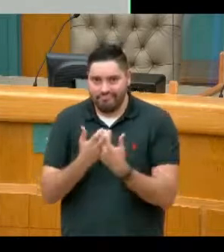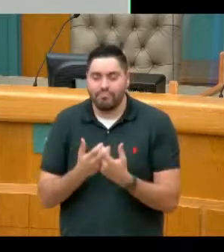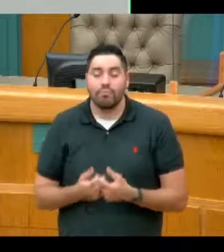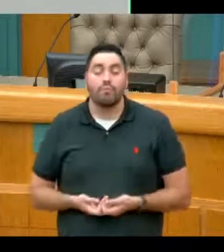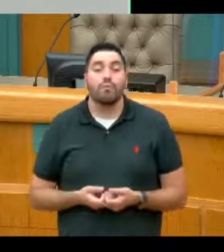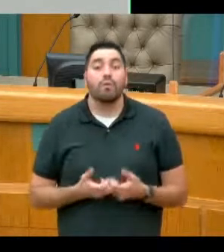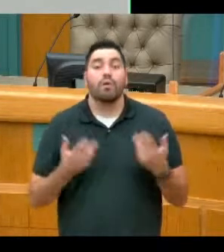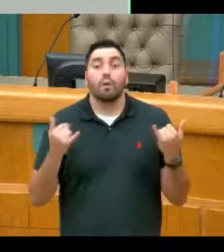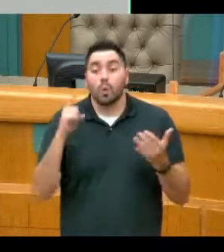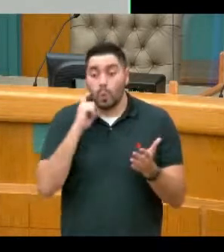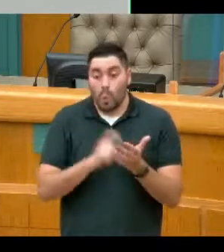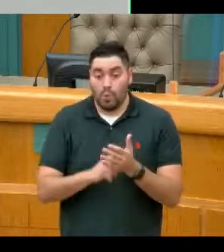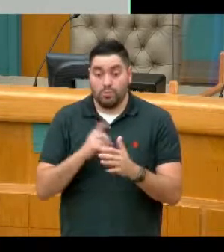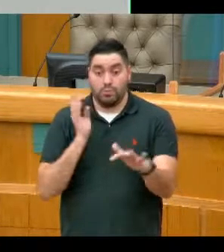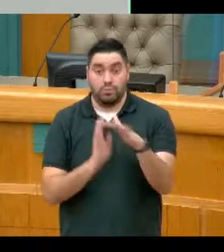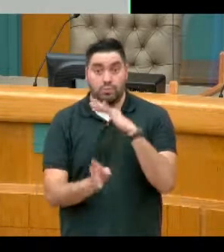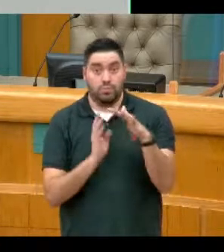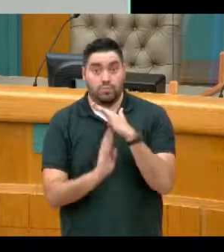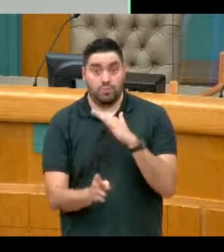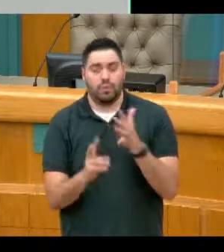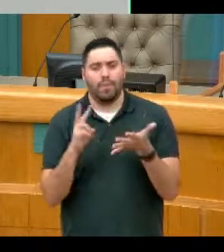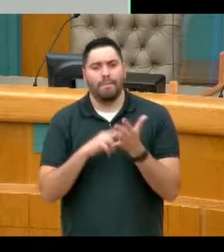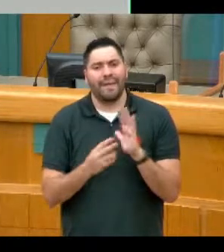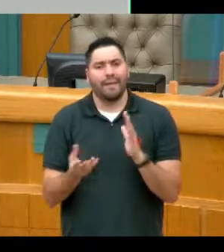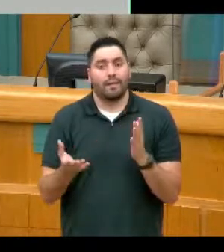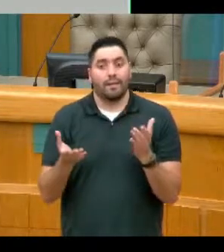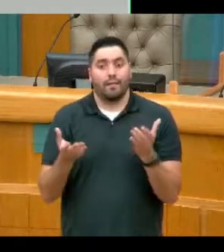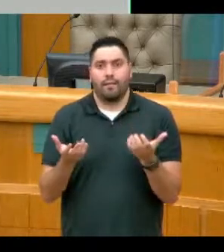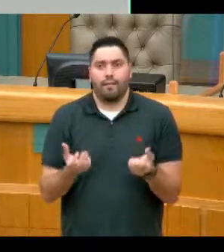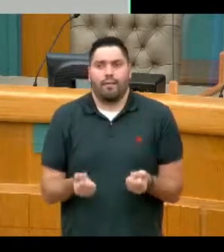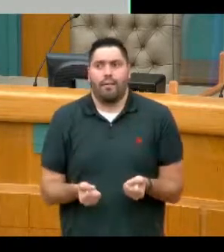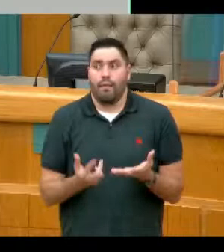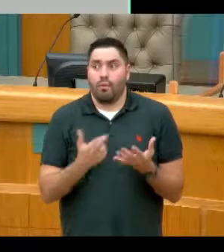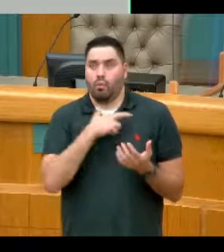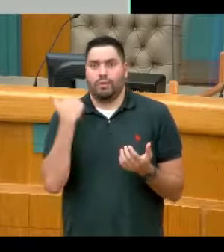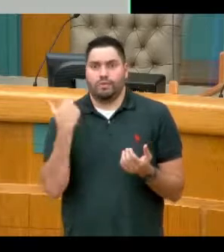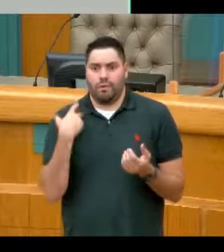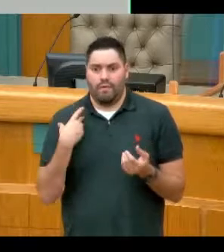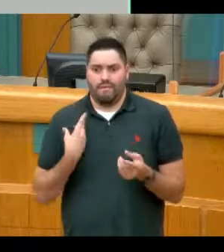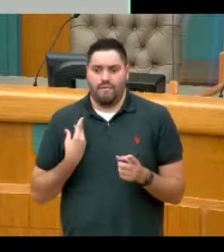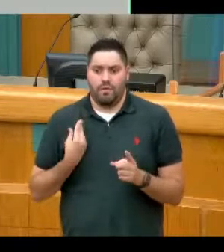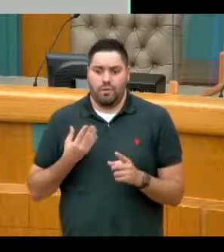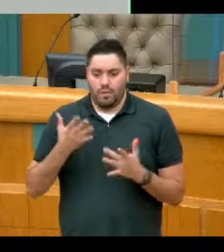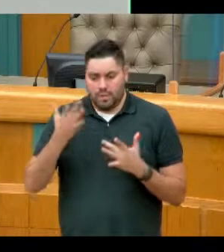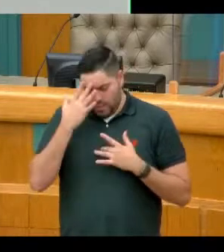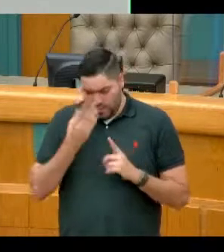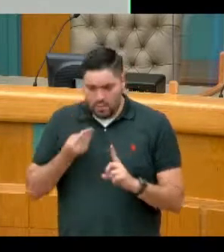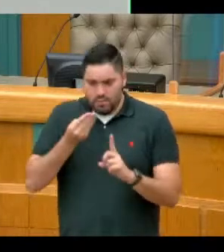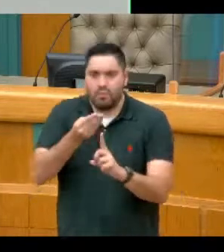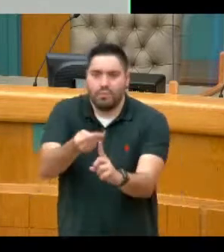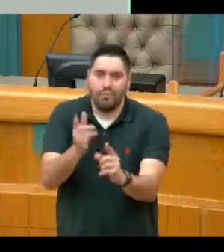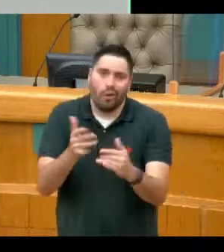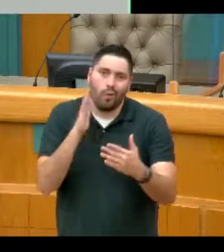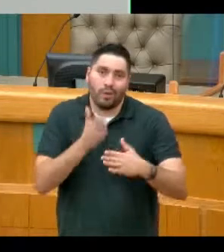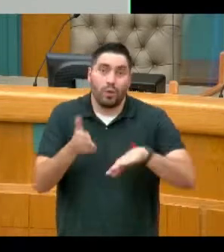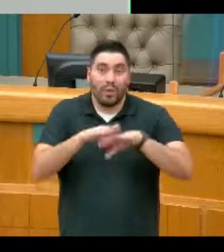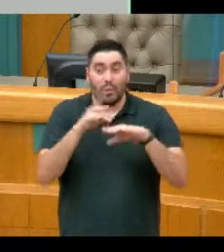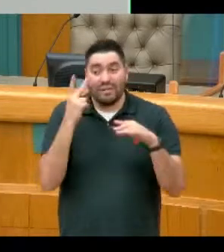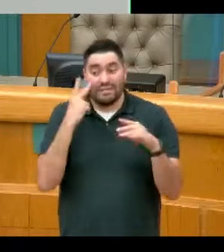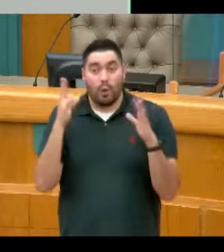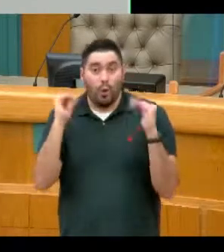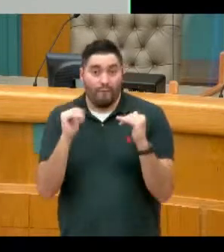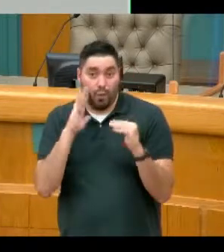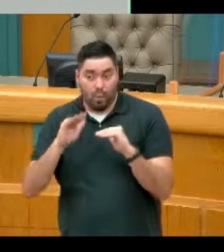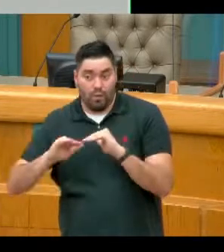this is happening because the schools are opening up and allowing more and more students in the classroom to go face-to-face, and we see that